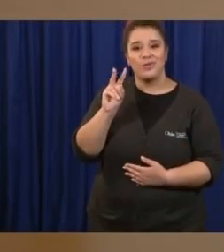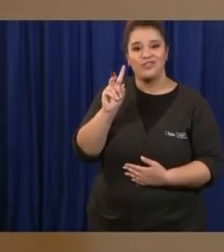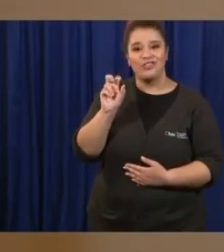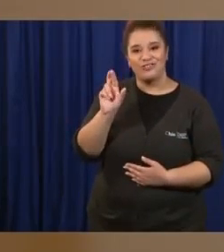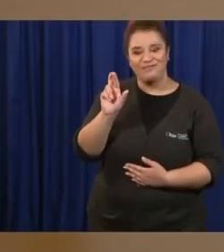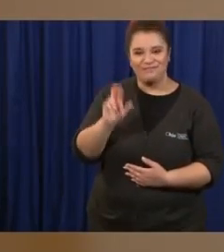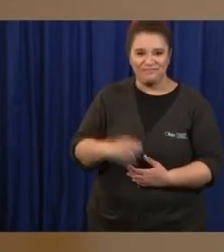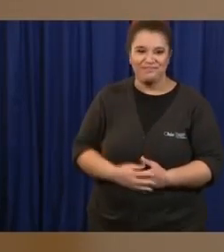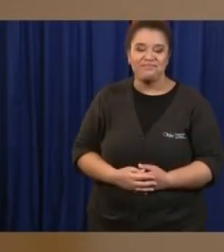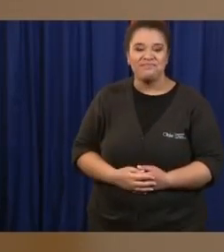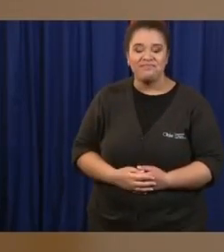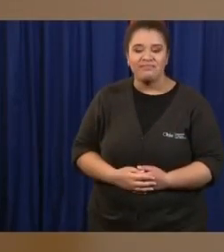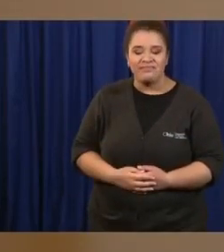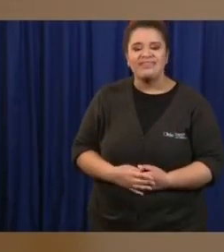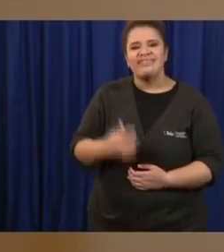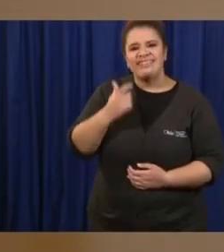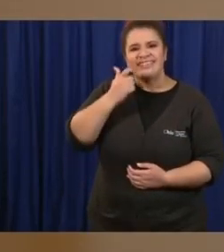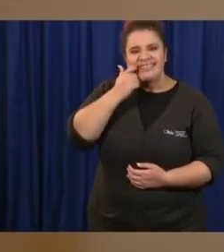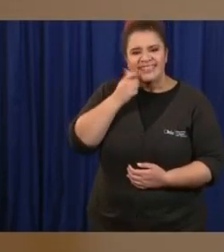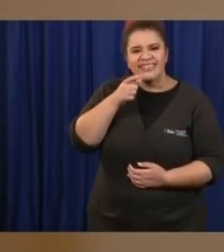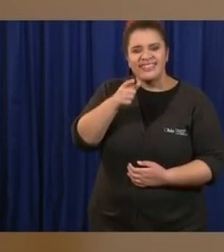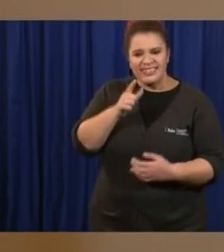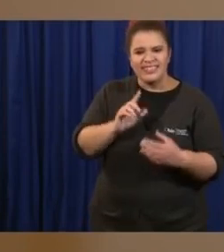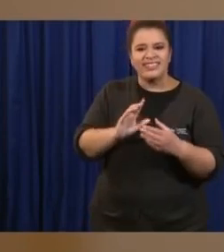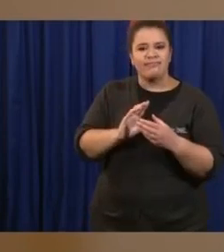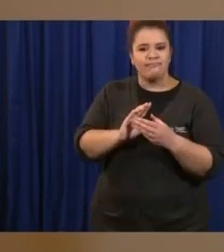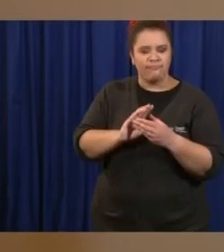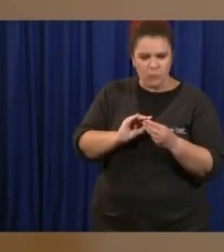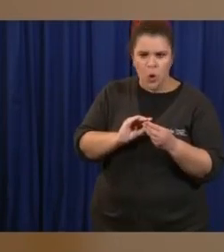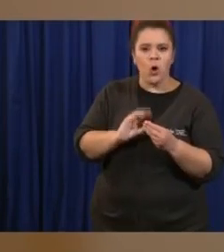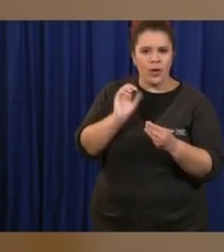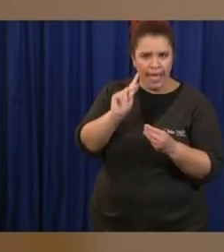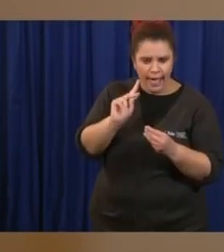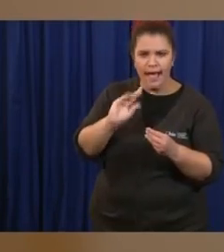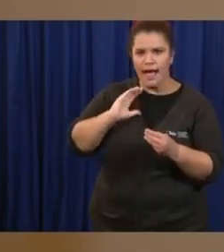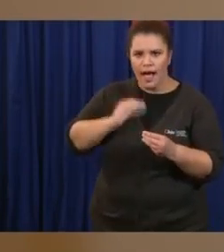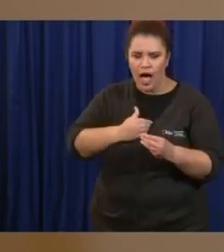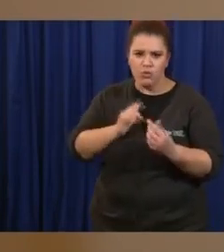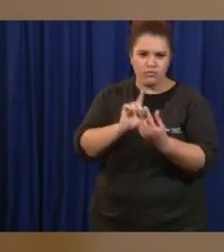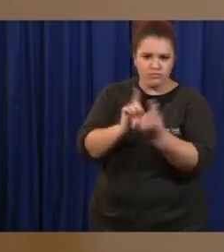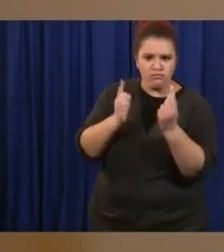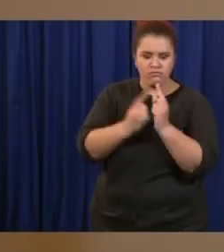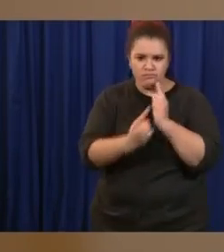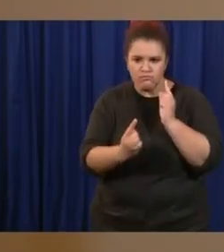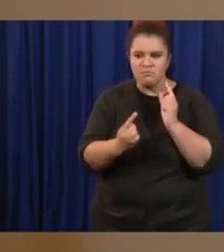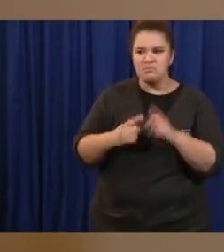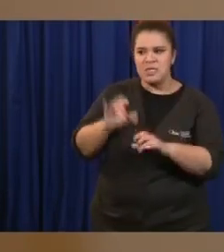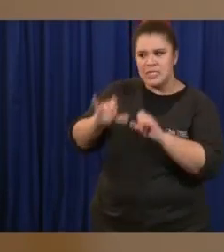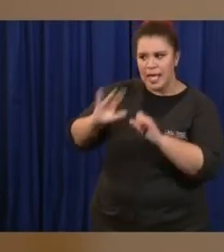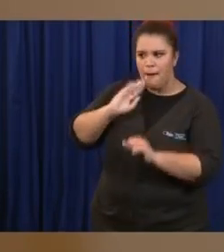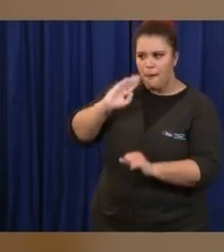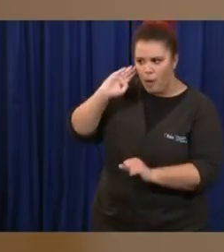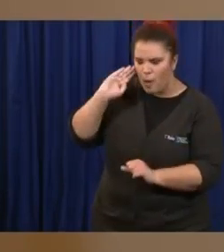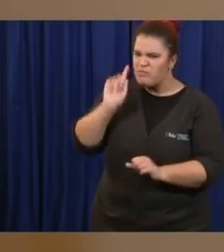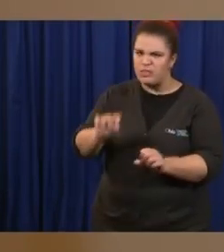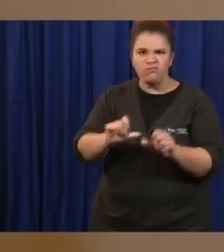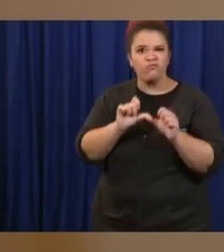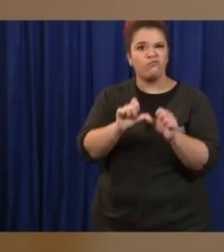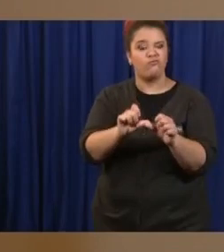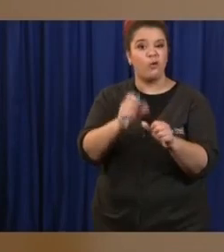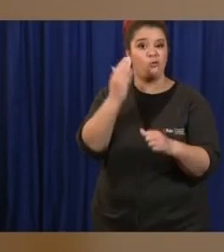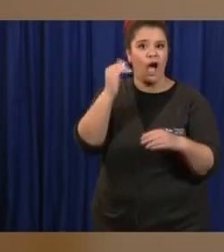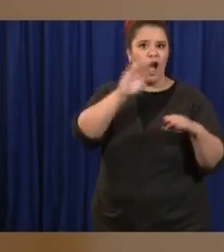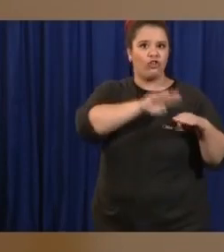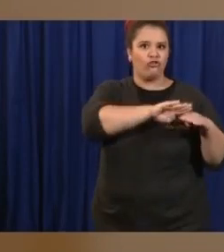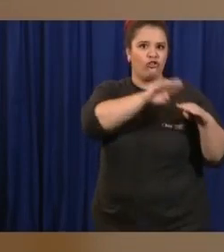You just got done telling us that we need to keep doing what we're doing to squash that curve. And at the same time today, the